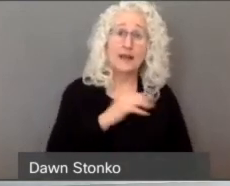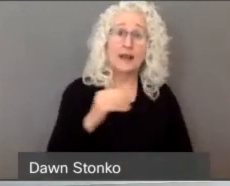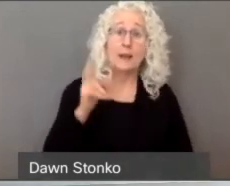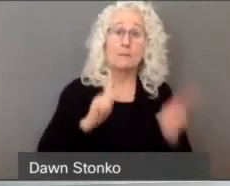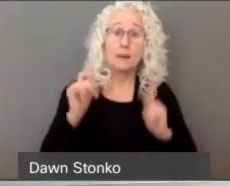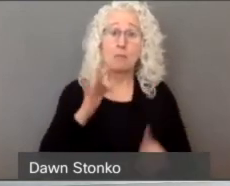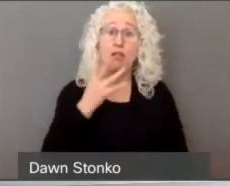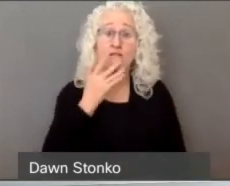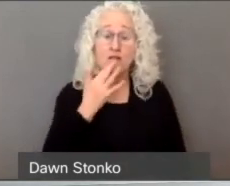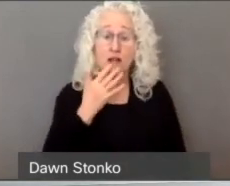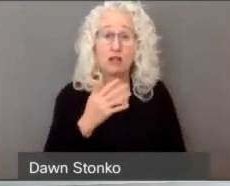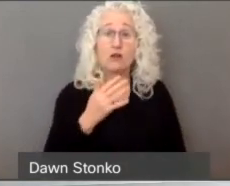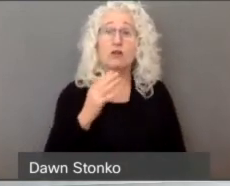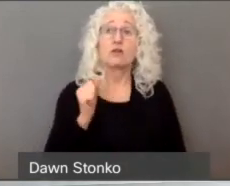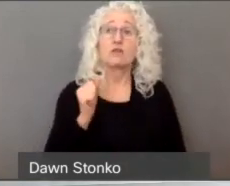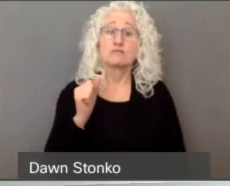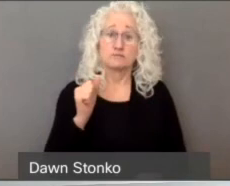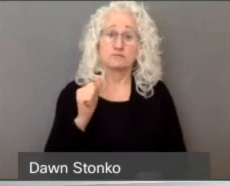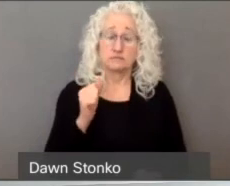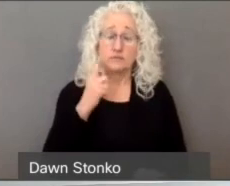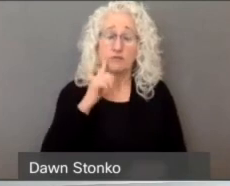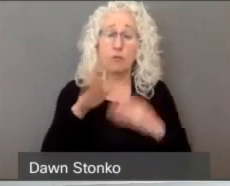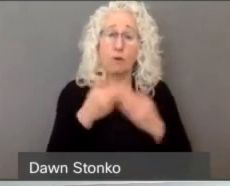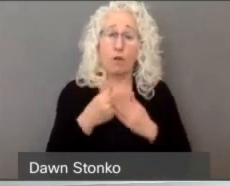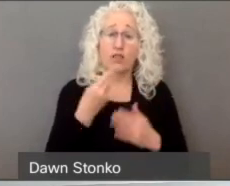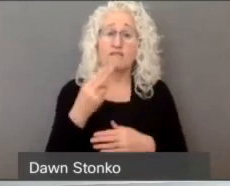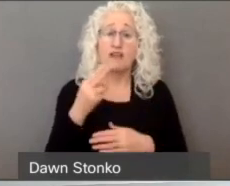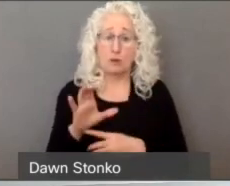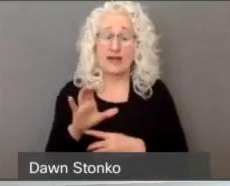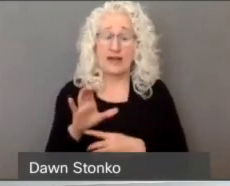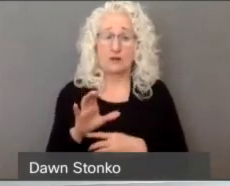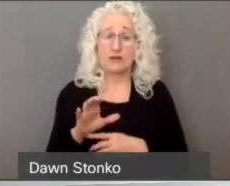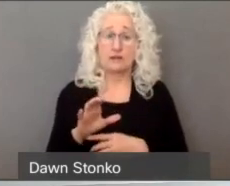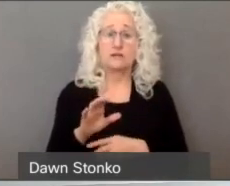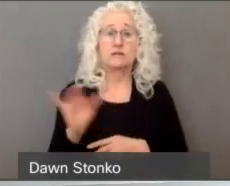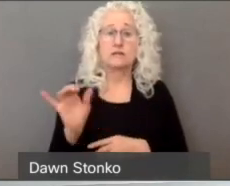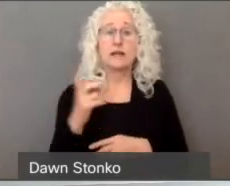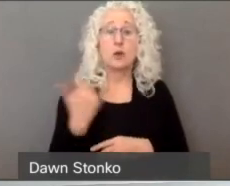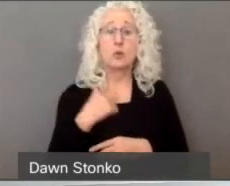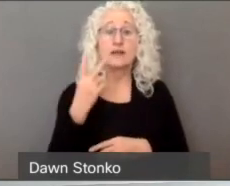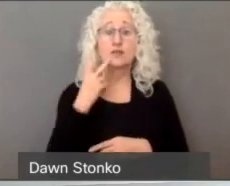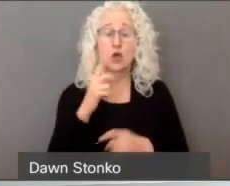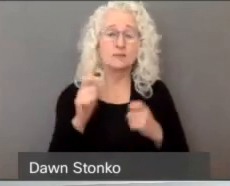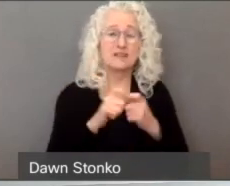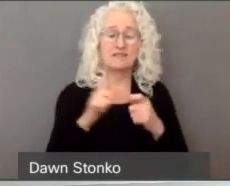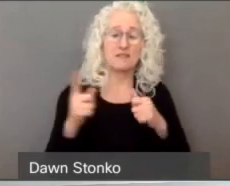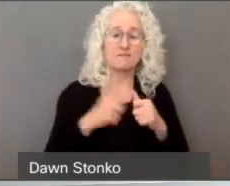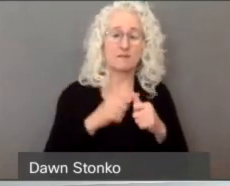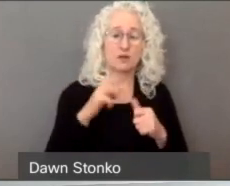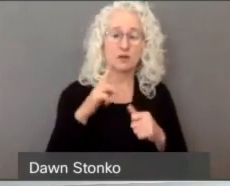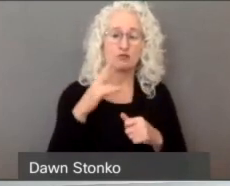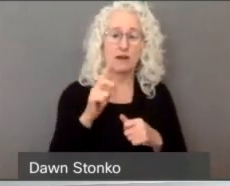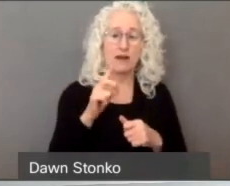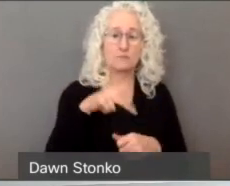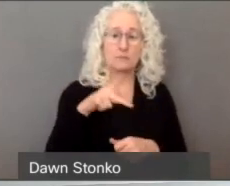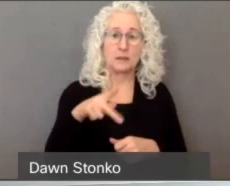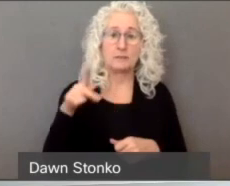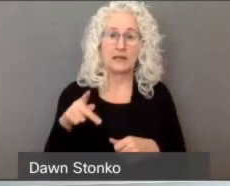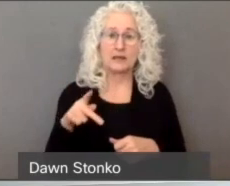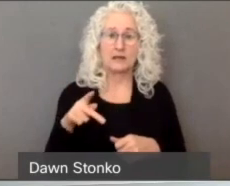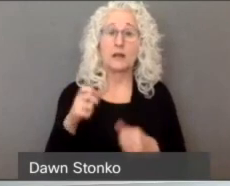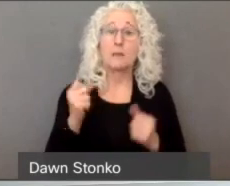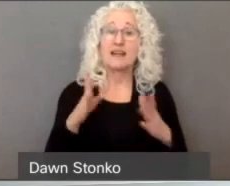of color throughout all of Howard County. Whereas we saw, especially the first round of PPE, a lot of the